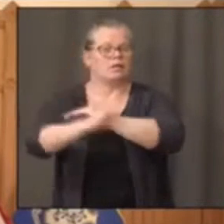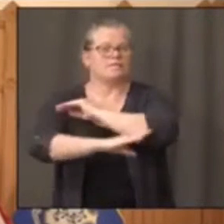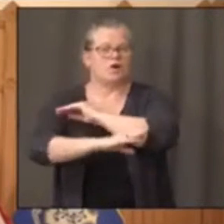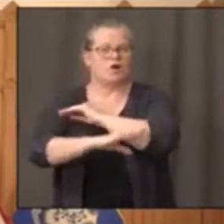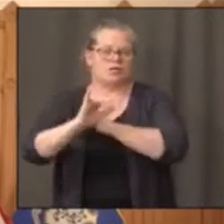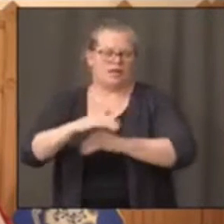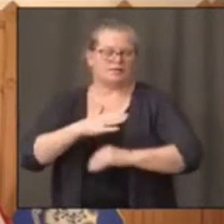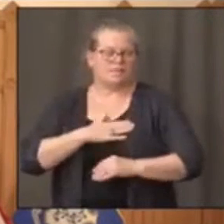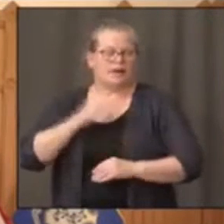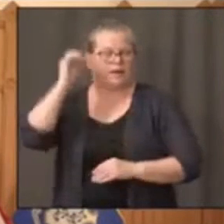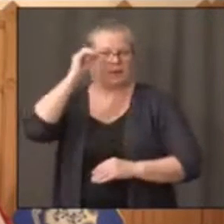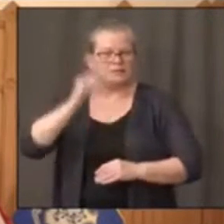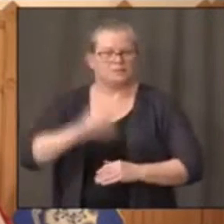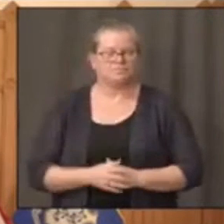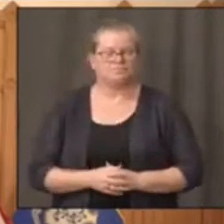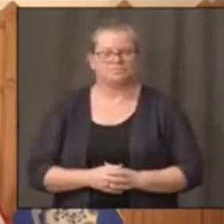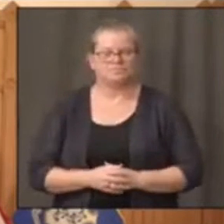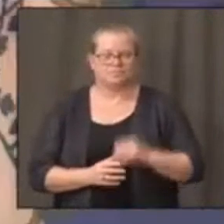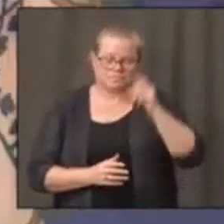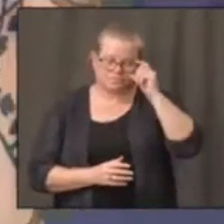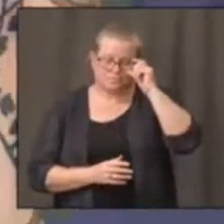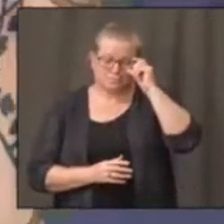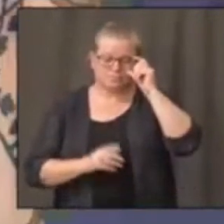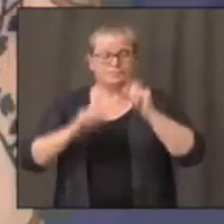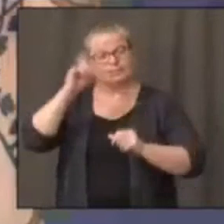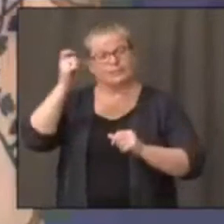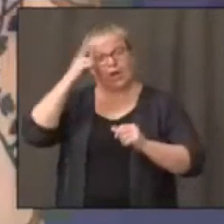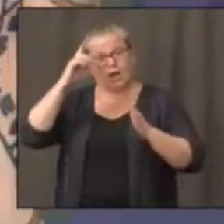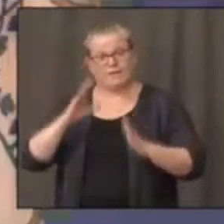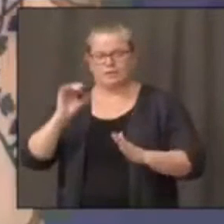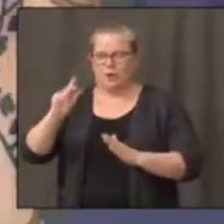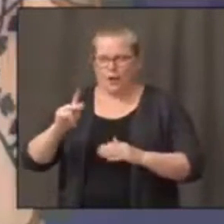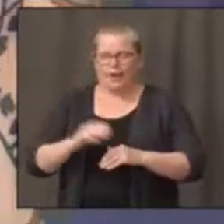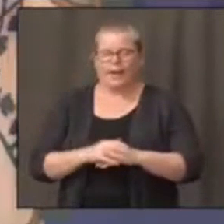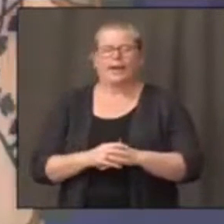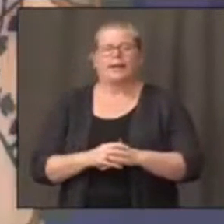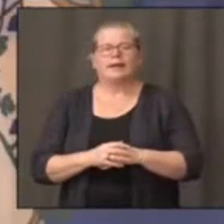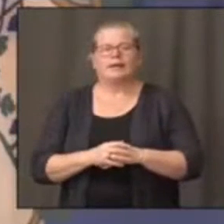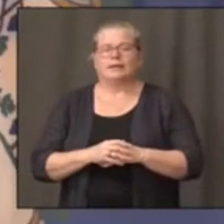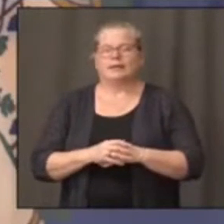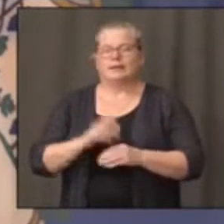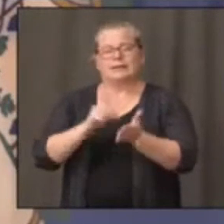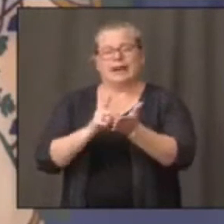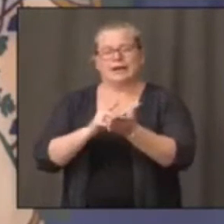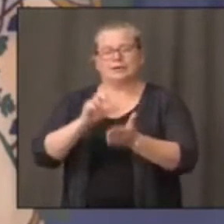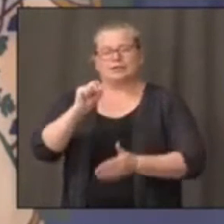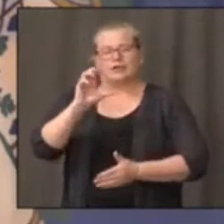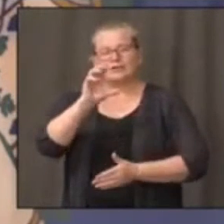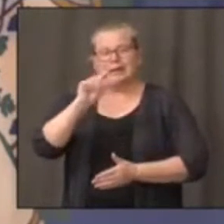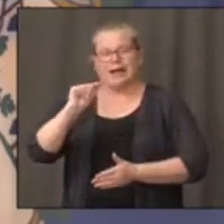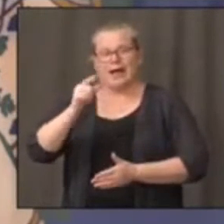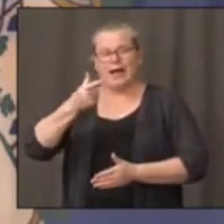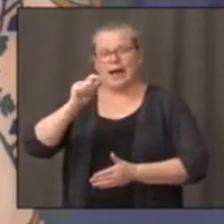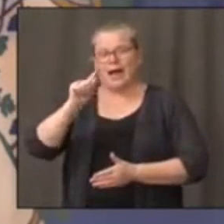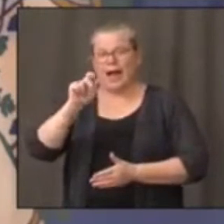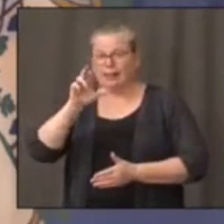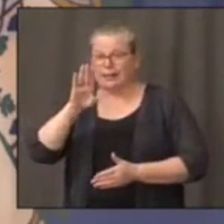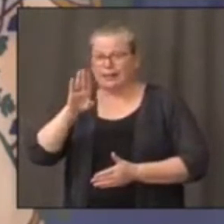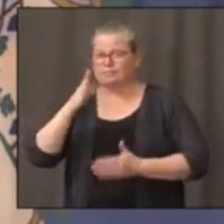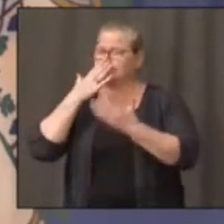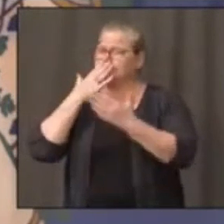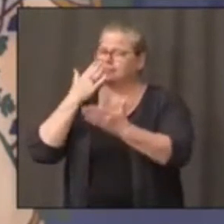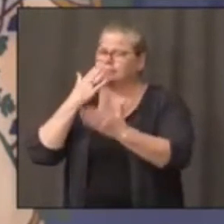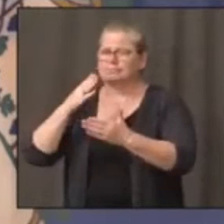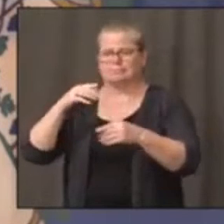All right, I'm getting the signal here. Dr. Scott Gottlieb, I got to thank you. I'm so glad that Connecticut is your home state, and you've taken